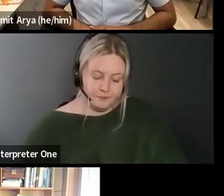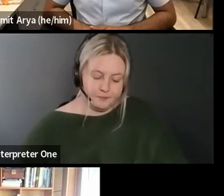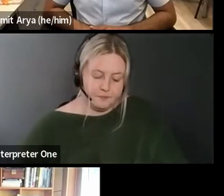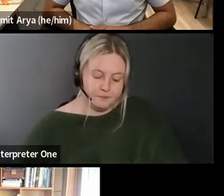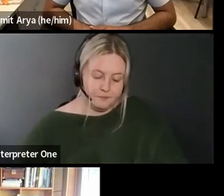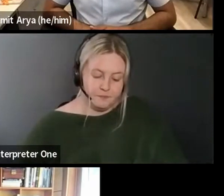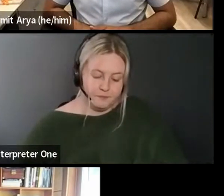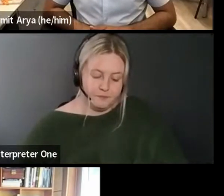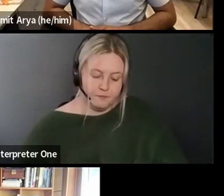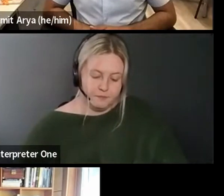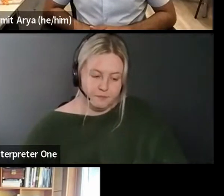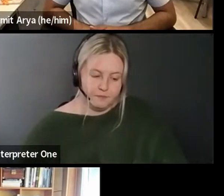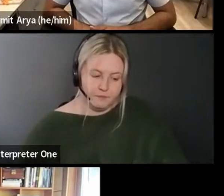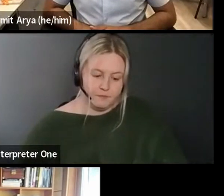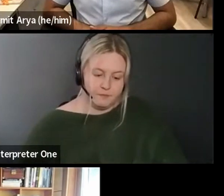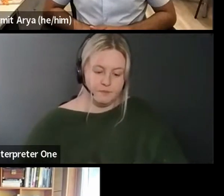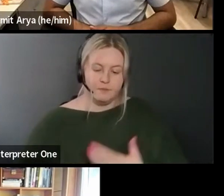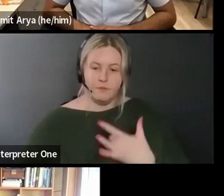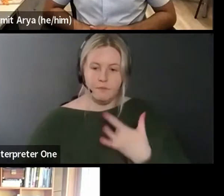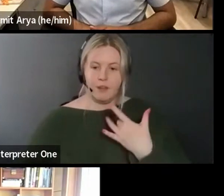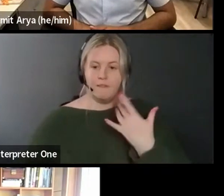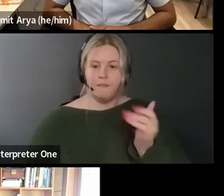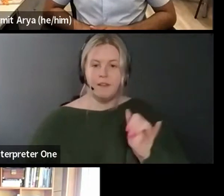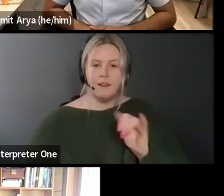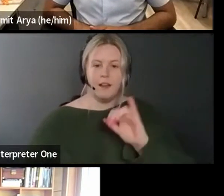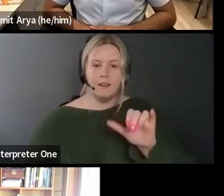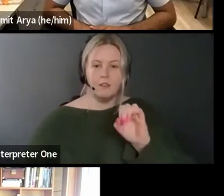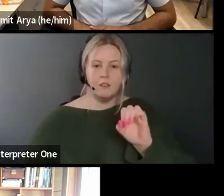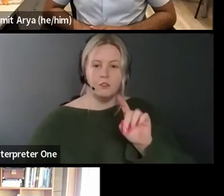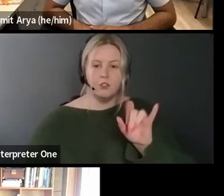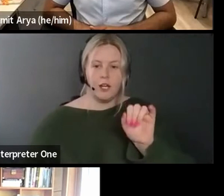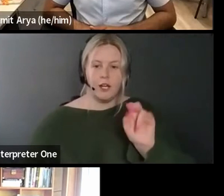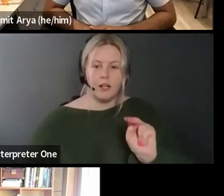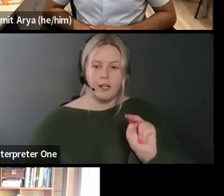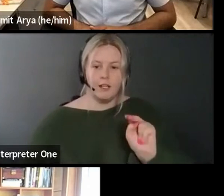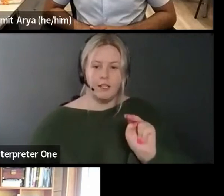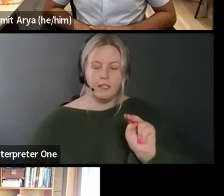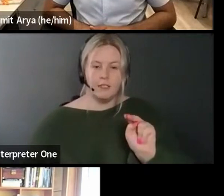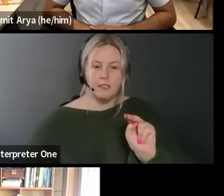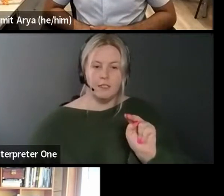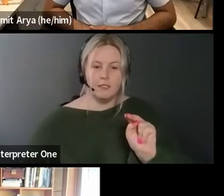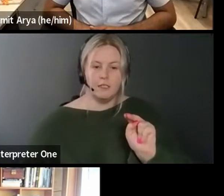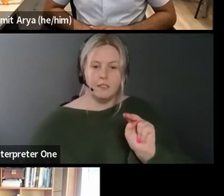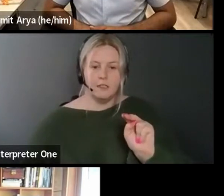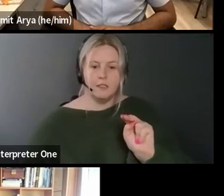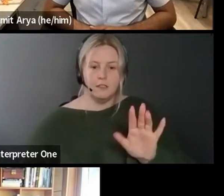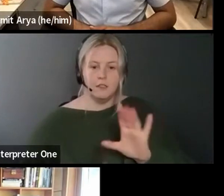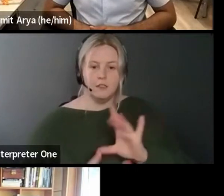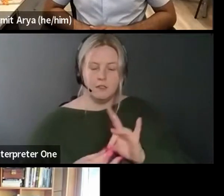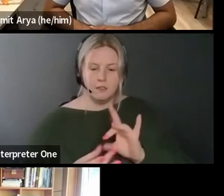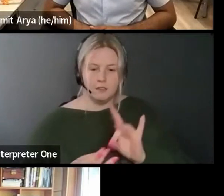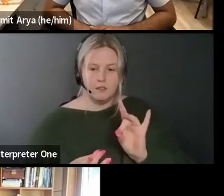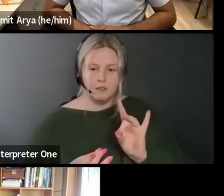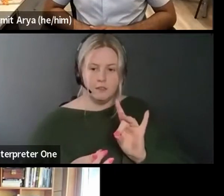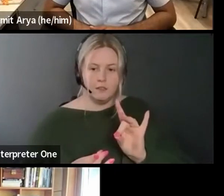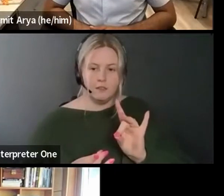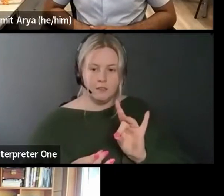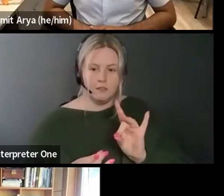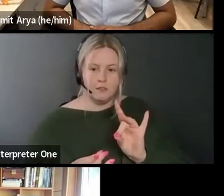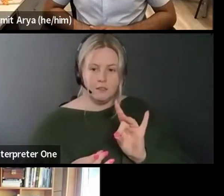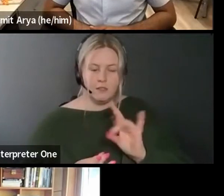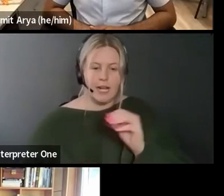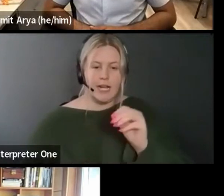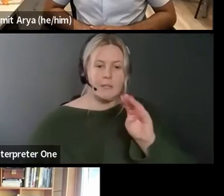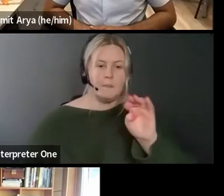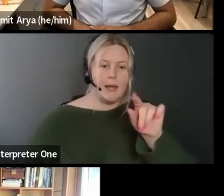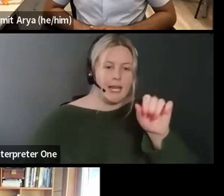I feel like Jaclyn was sorry, I sound silly, and I don't know what Megan